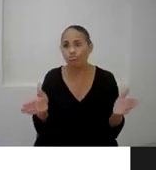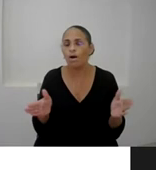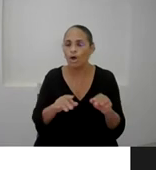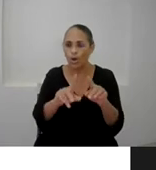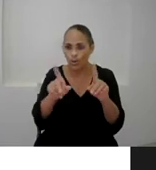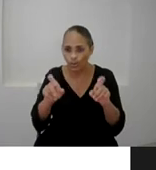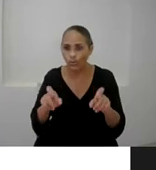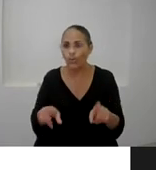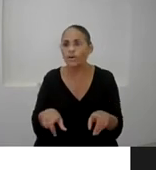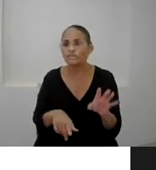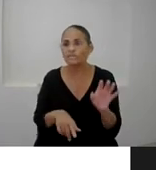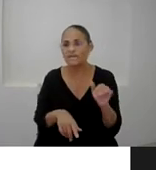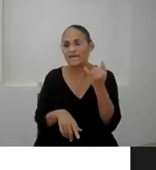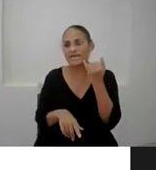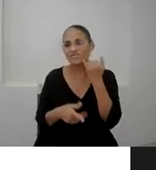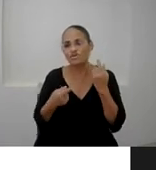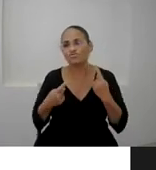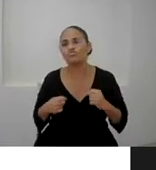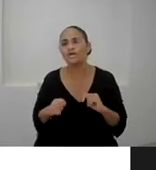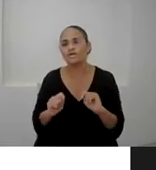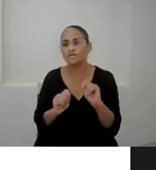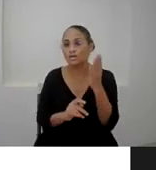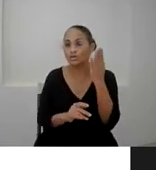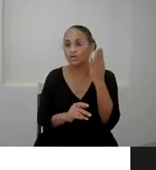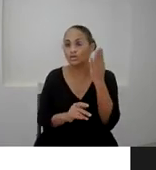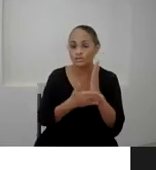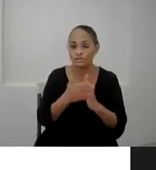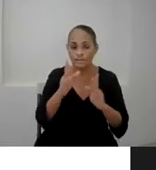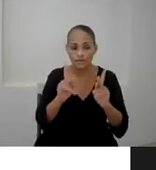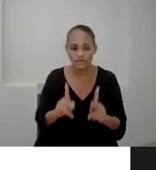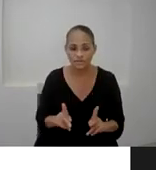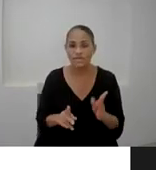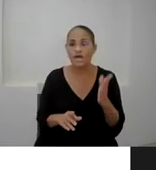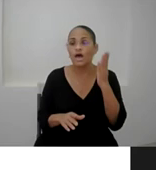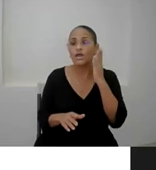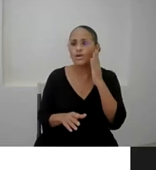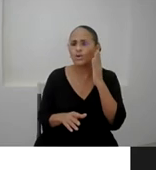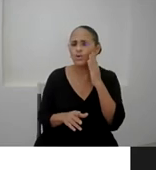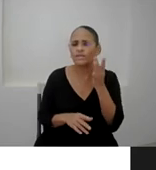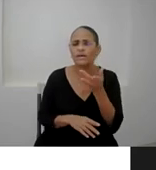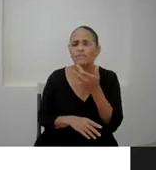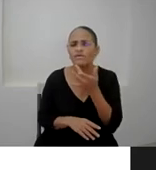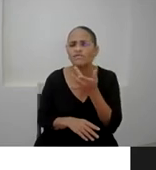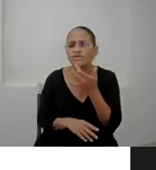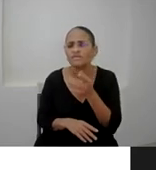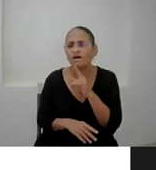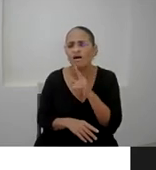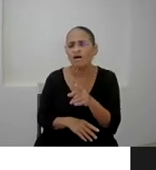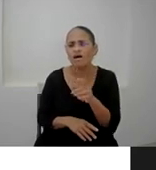that if you are trying to get to know somebody and find out what their preferences are, you